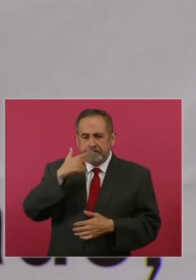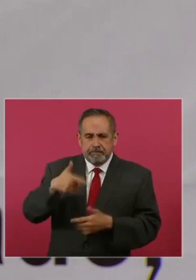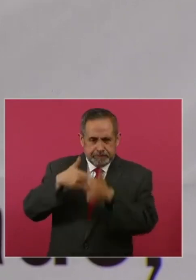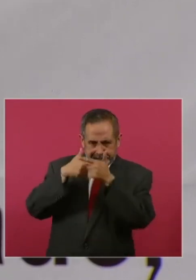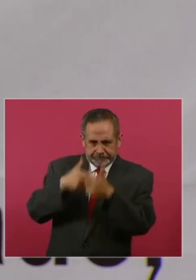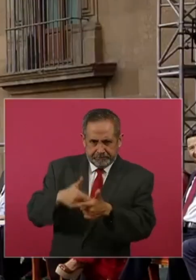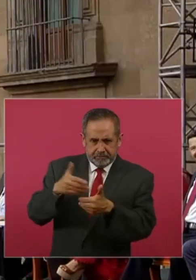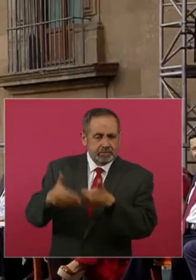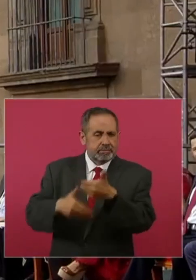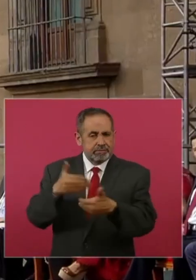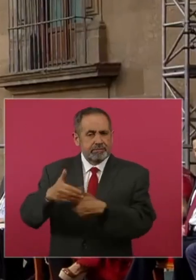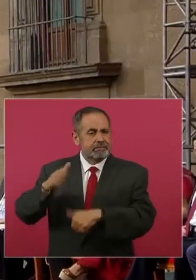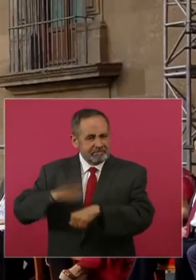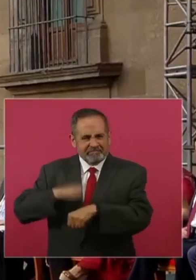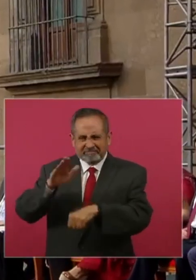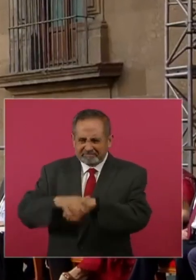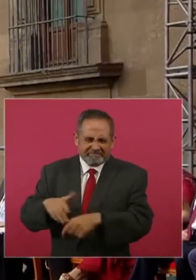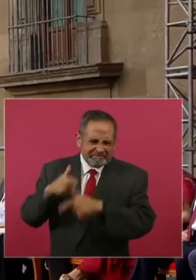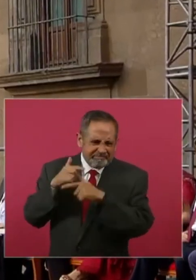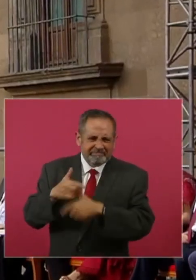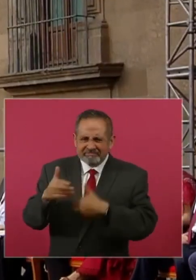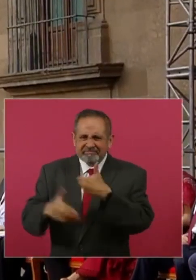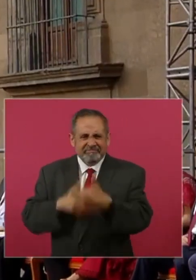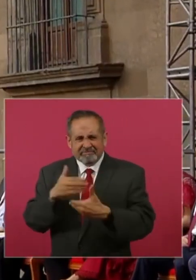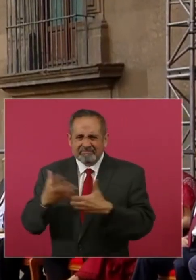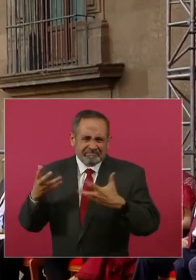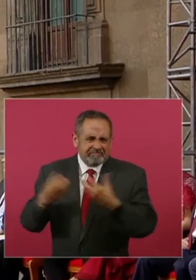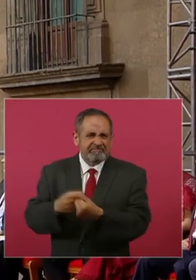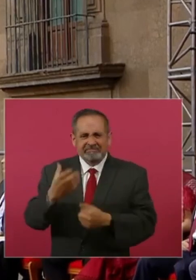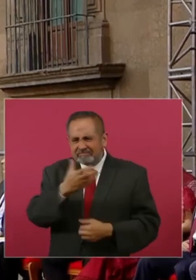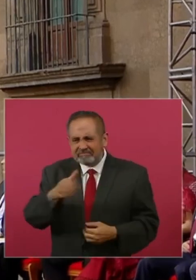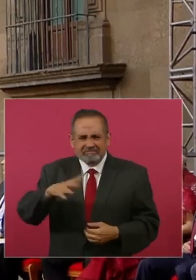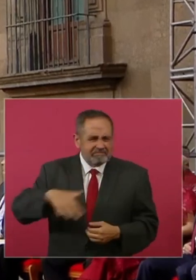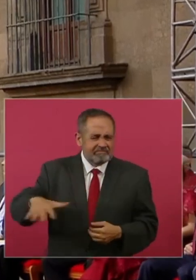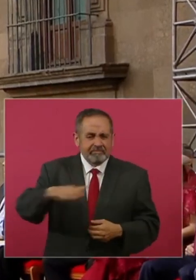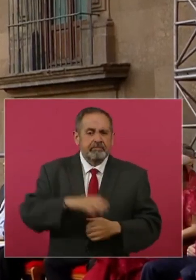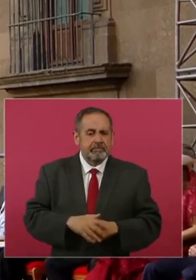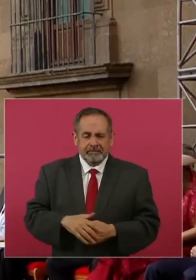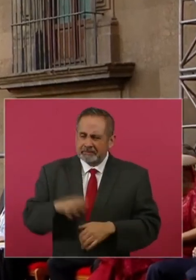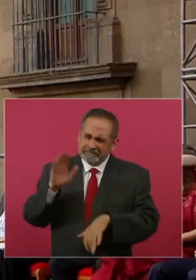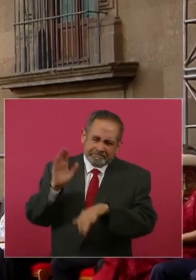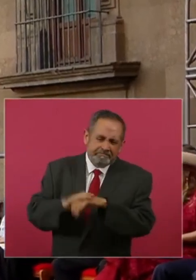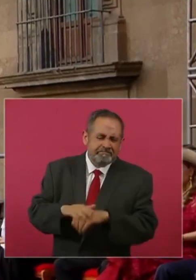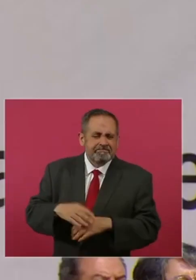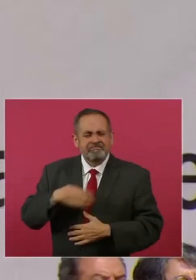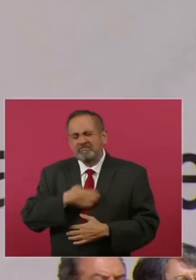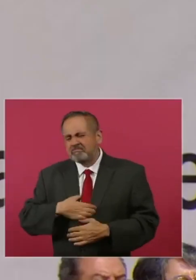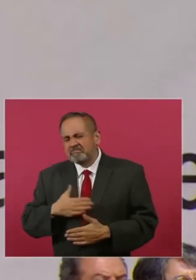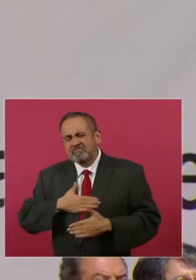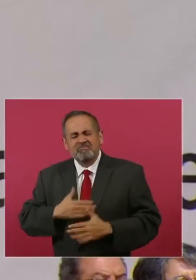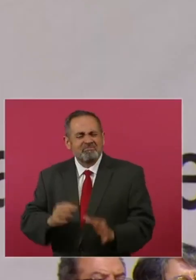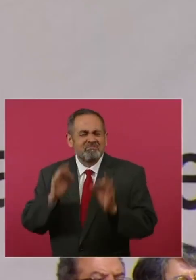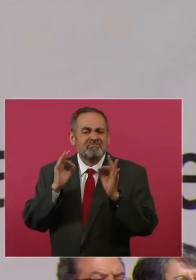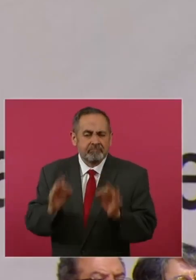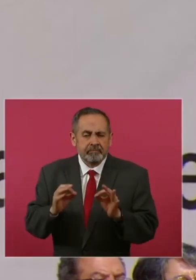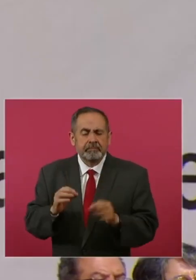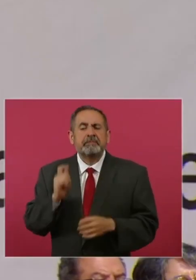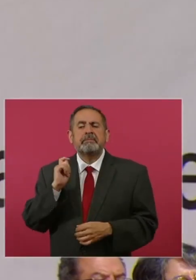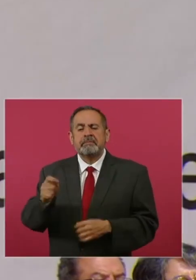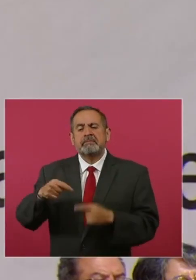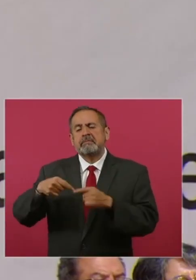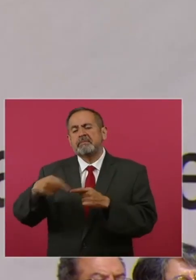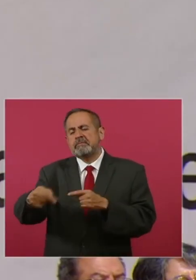Okay, so in this part, he's just finished talking about infrastructure and farming, how he's, helping small farmers